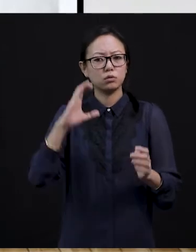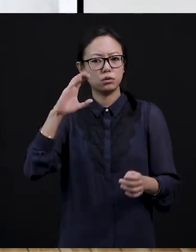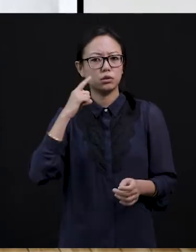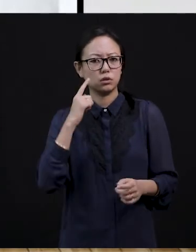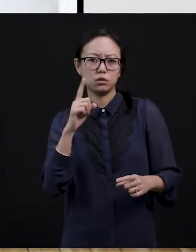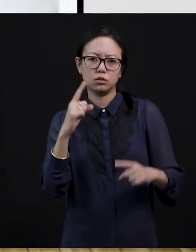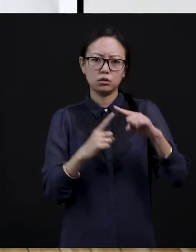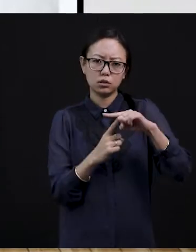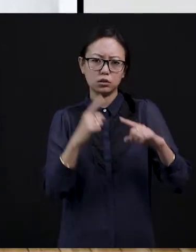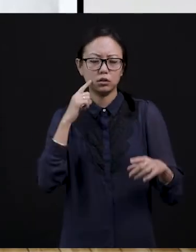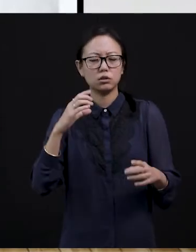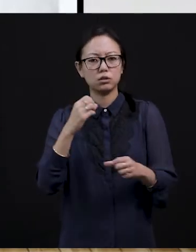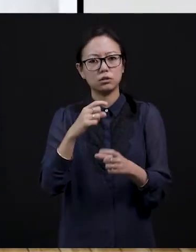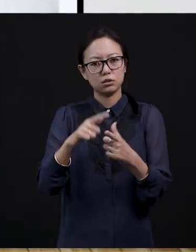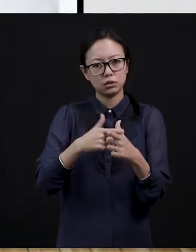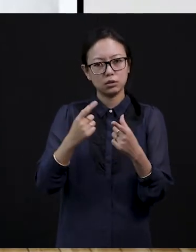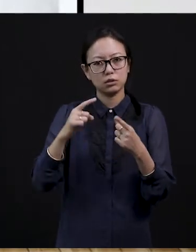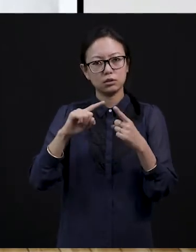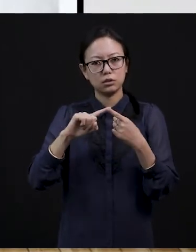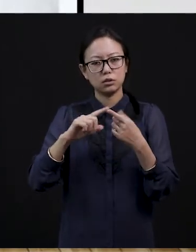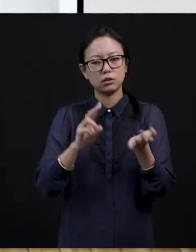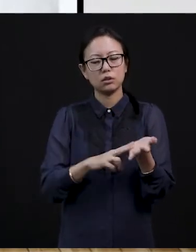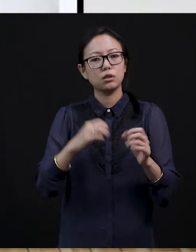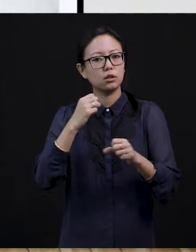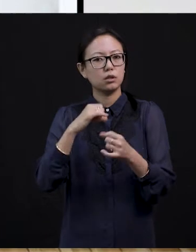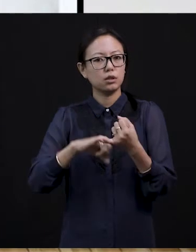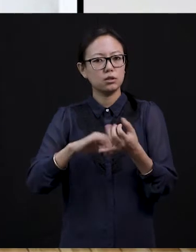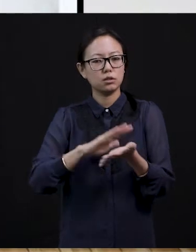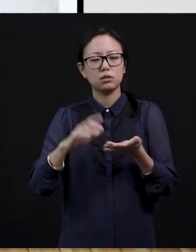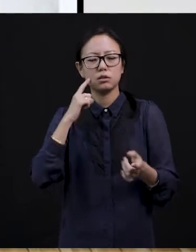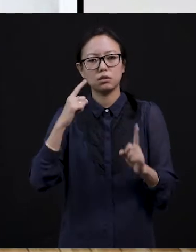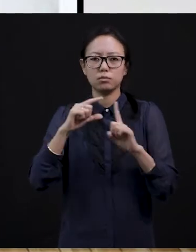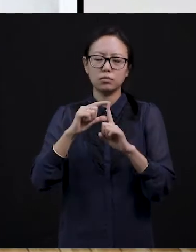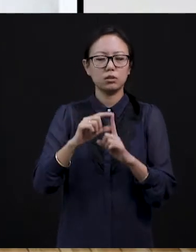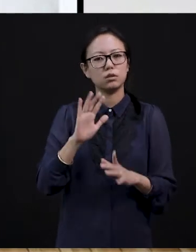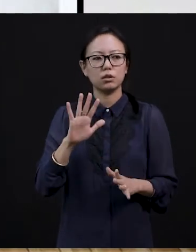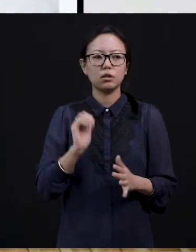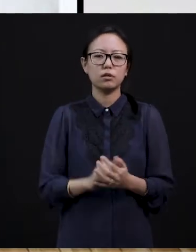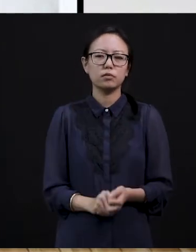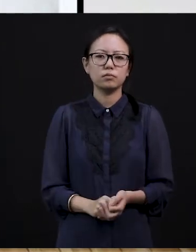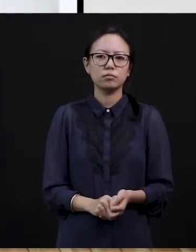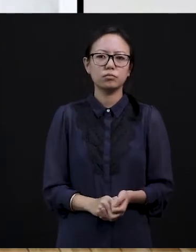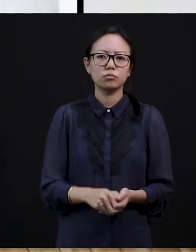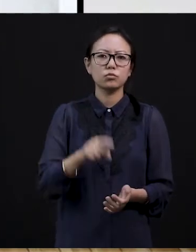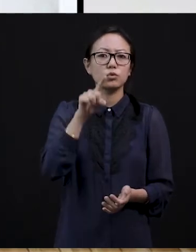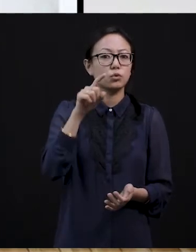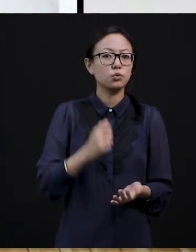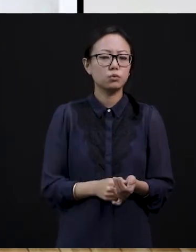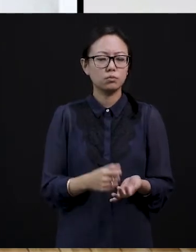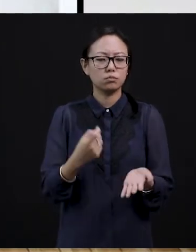a participant in the government that is formed. It also means that you are the one who are